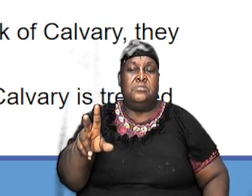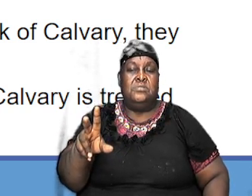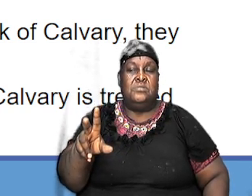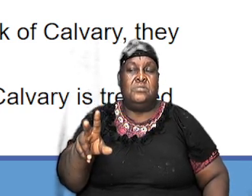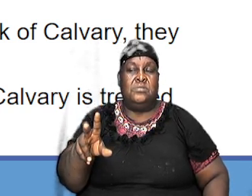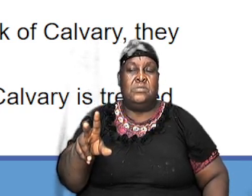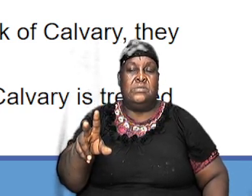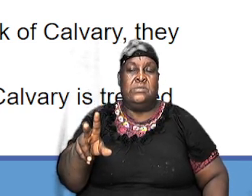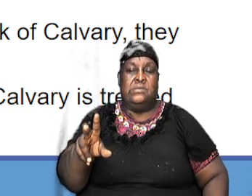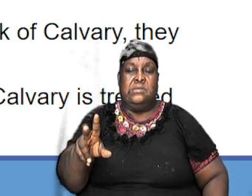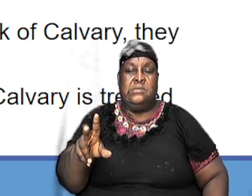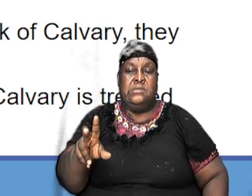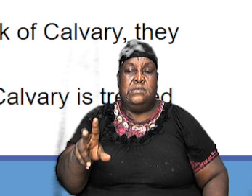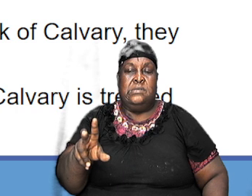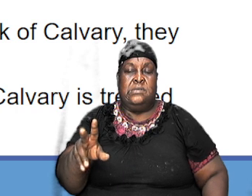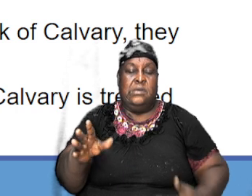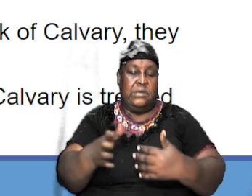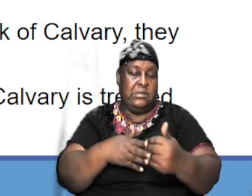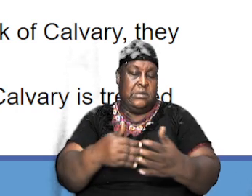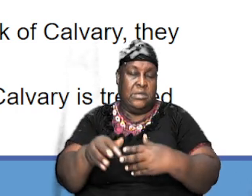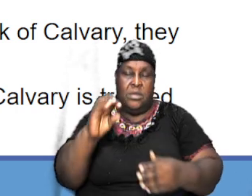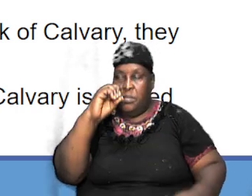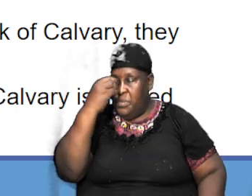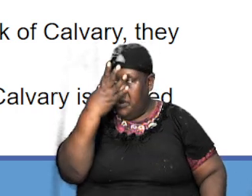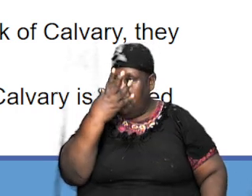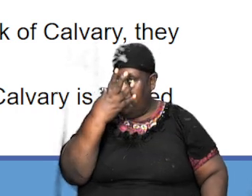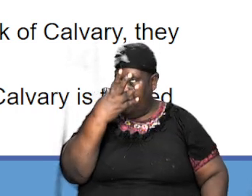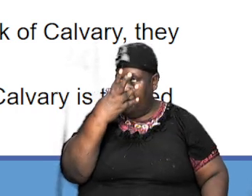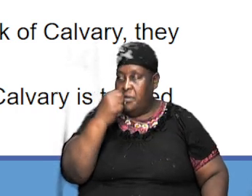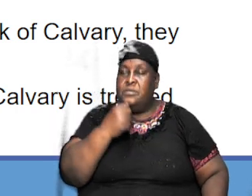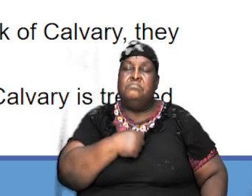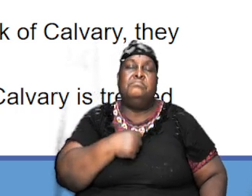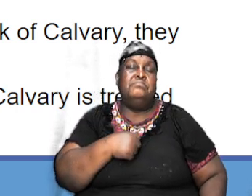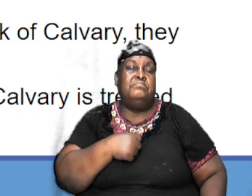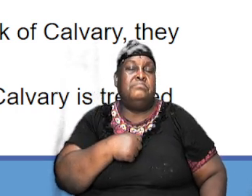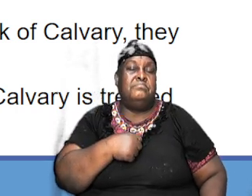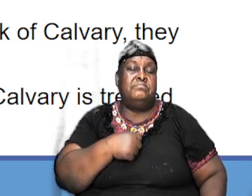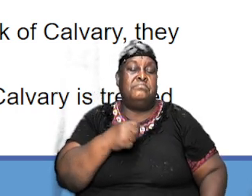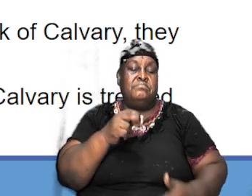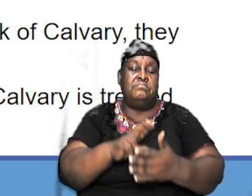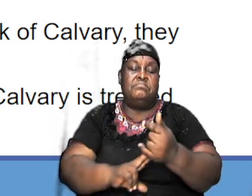To the gate beautiful. We're going to look at Acts 3,